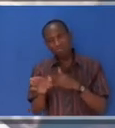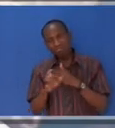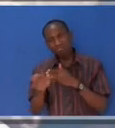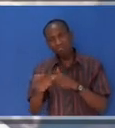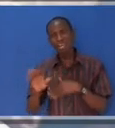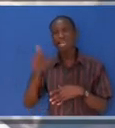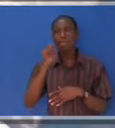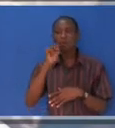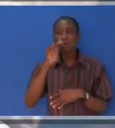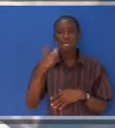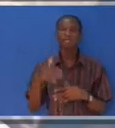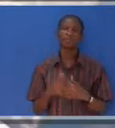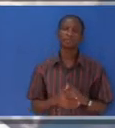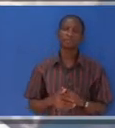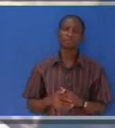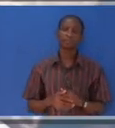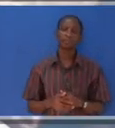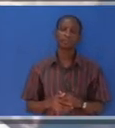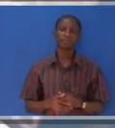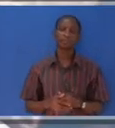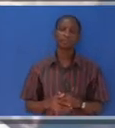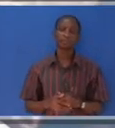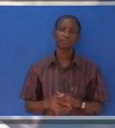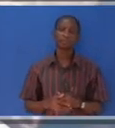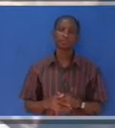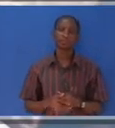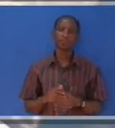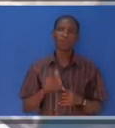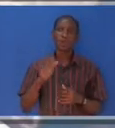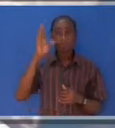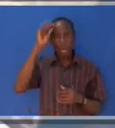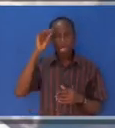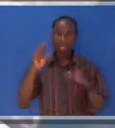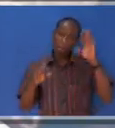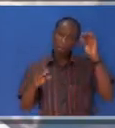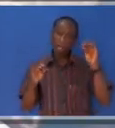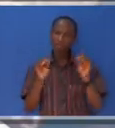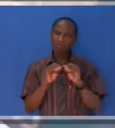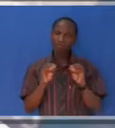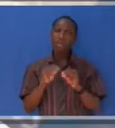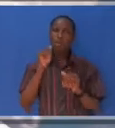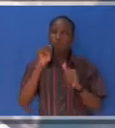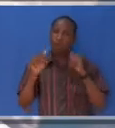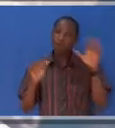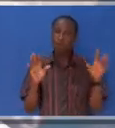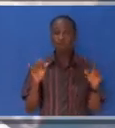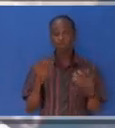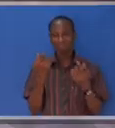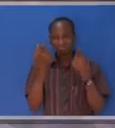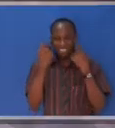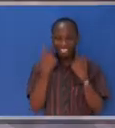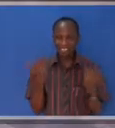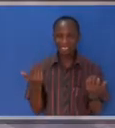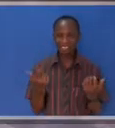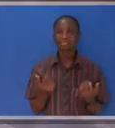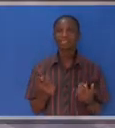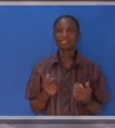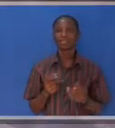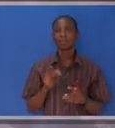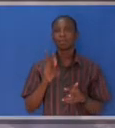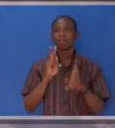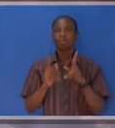ɔmo kɔfa mmarima foforɔ mma foforɔ ne mmarima ɔne mmarima da mma ɔne mma da wɔn a ɔmo